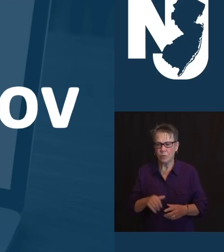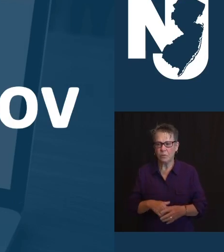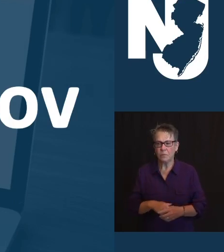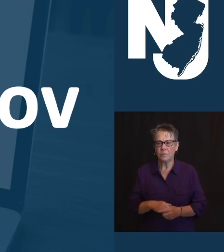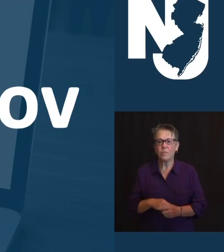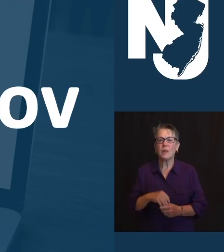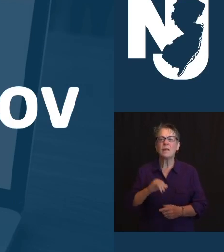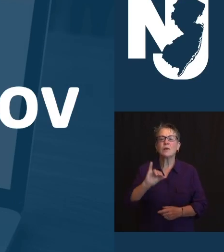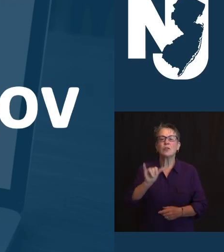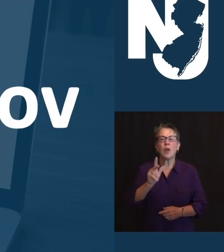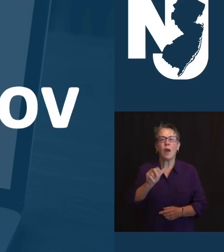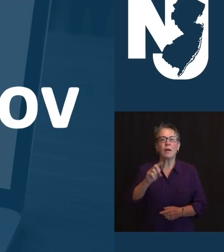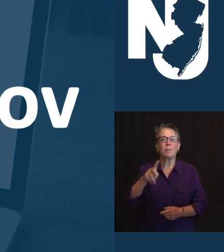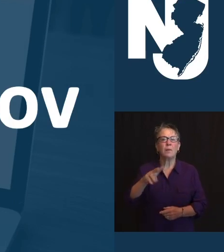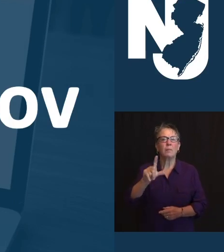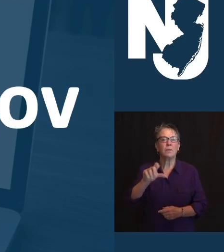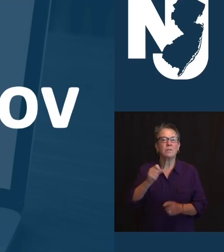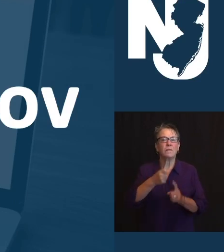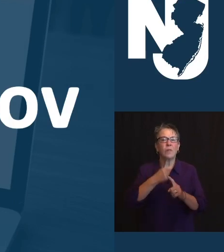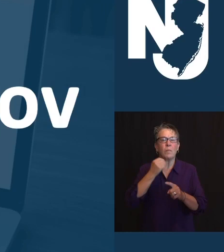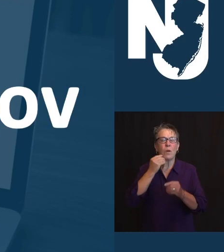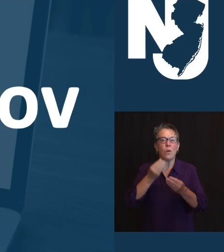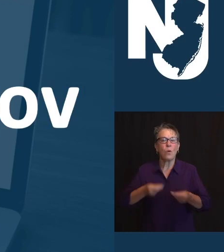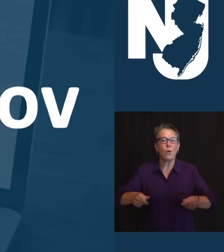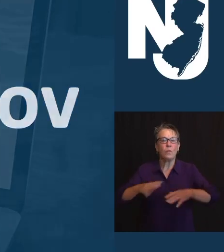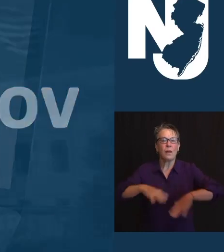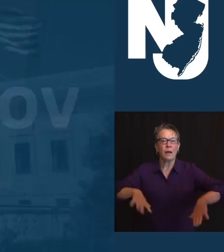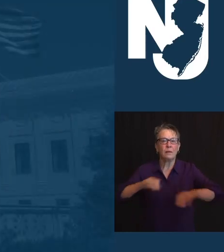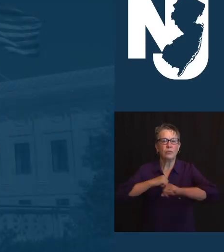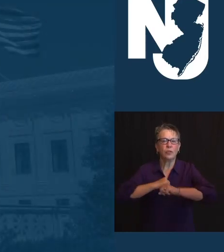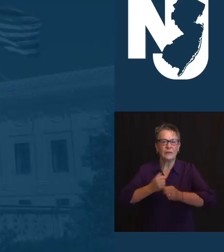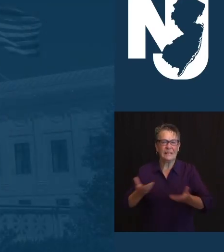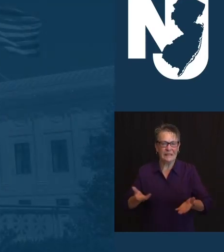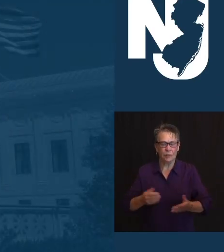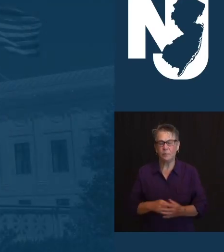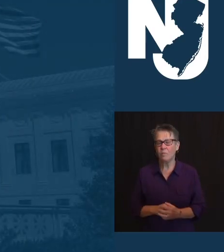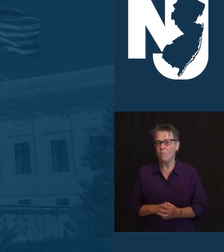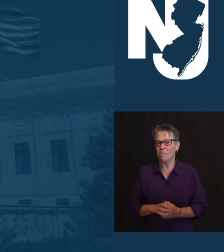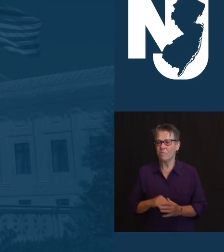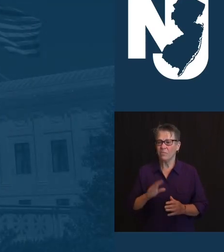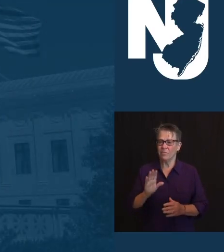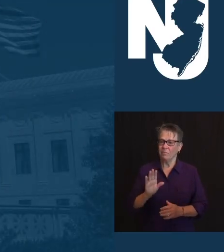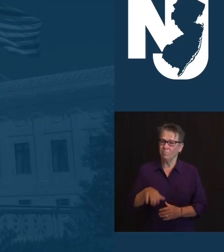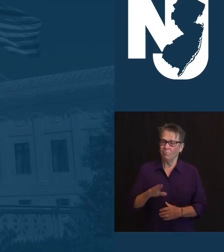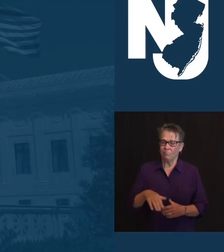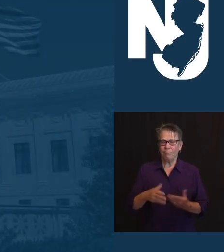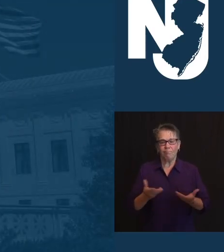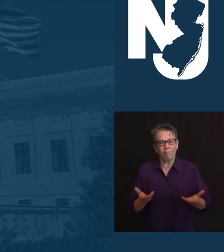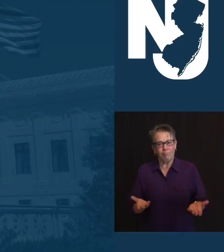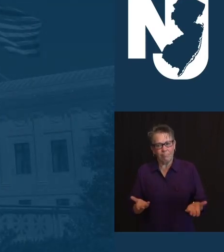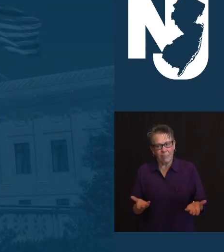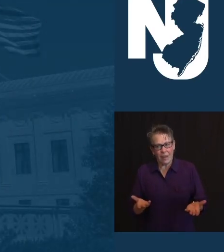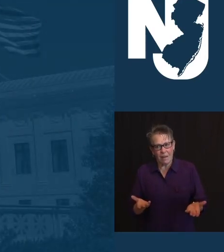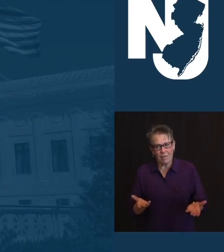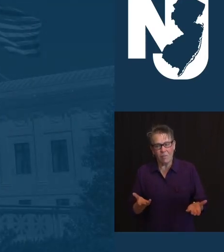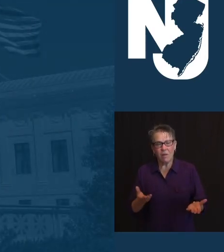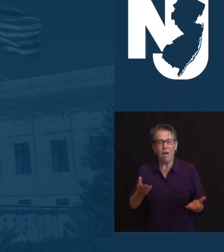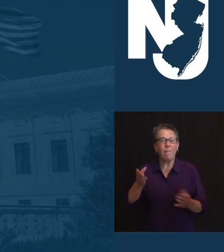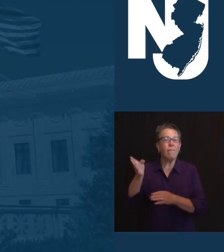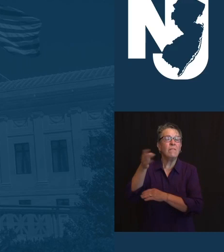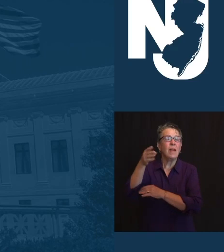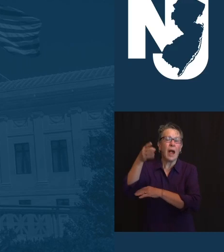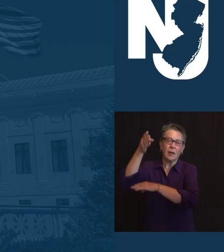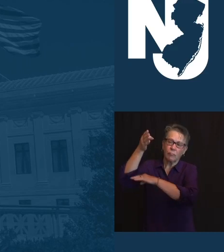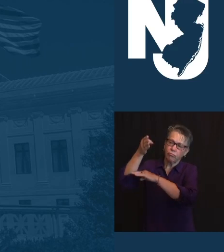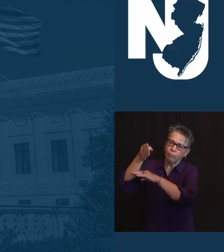Good afternoon. So our flags fly today at half staff in memory of the late Supreme Court